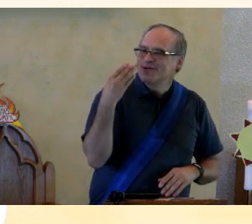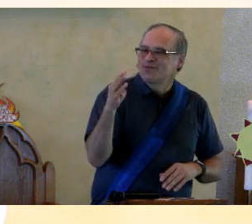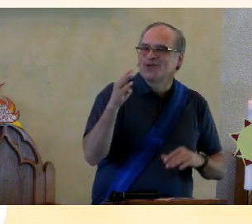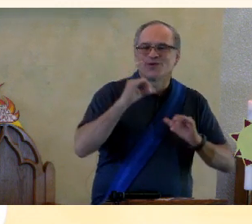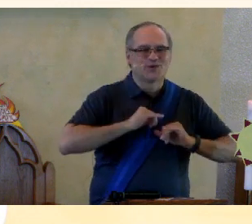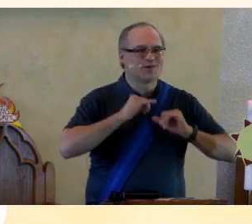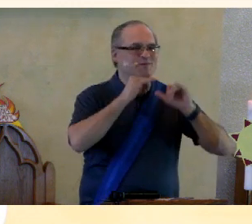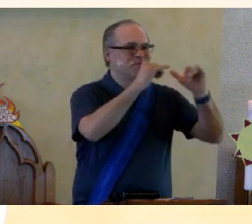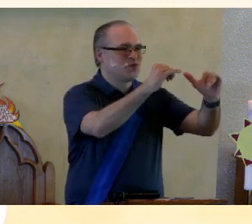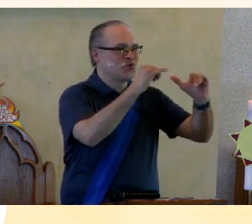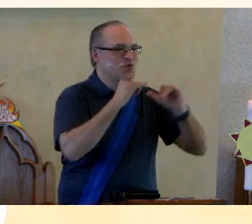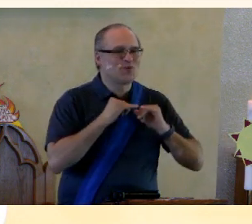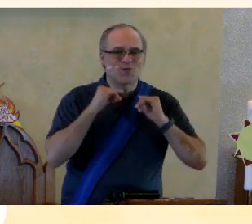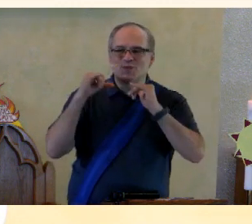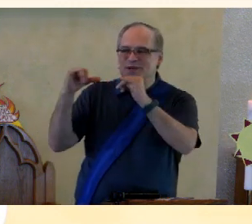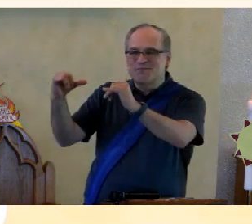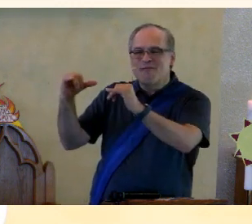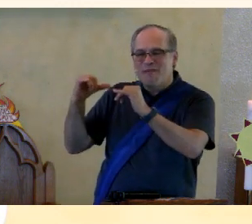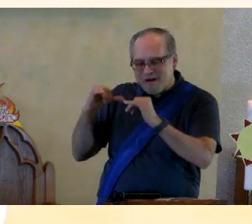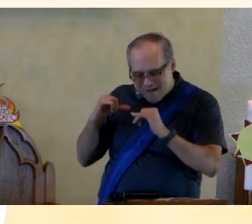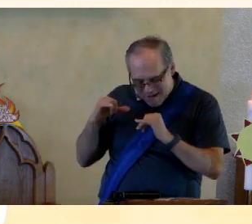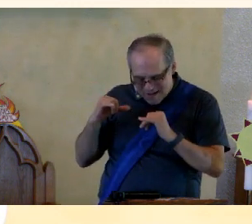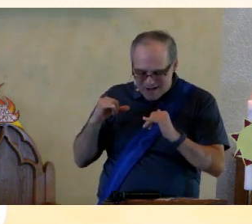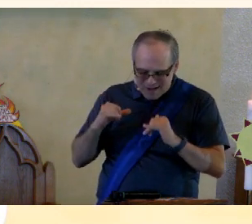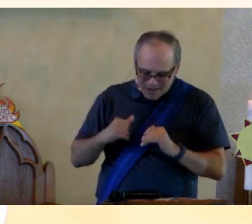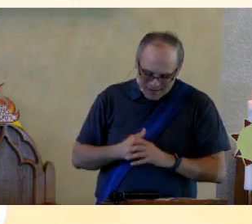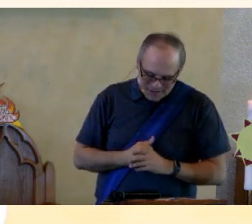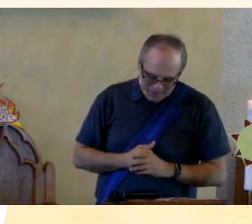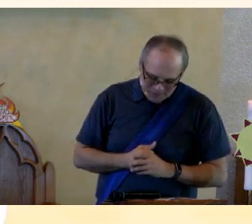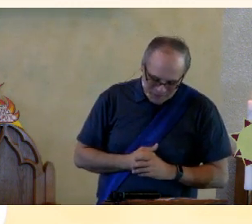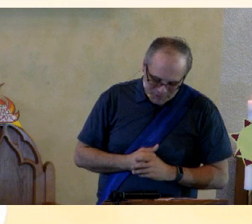everywhere as blue as